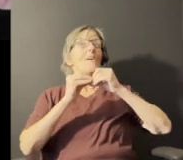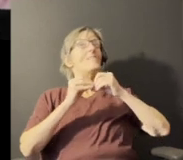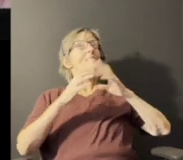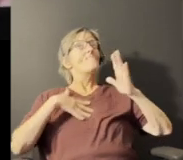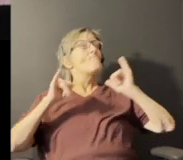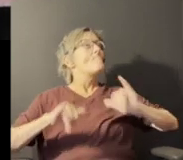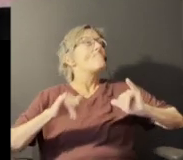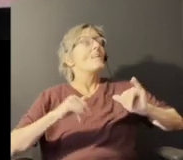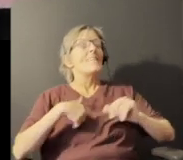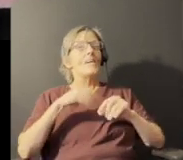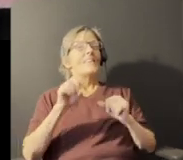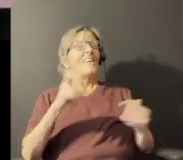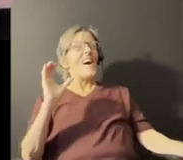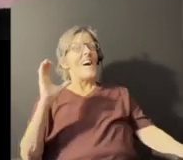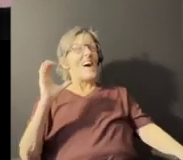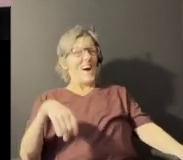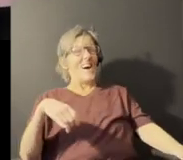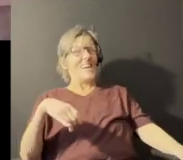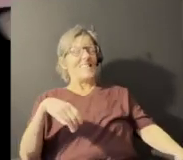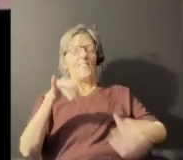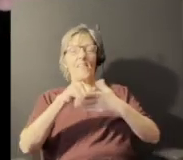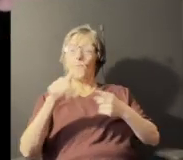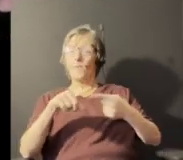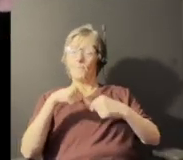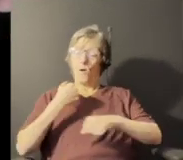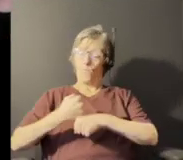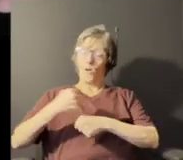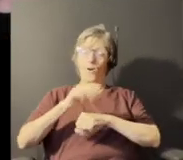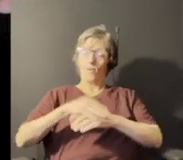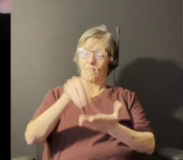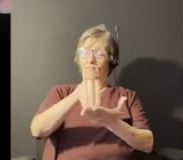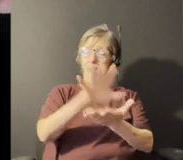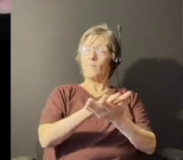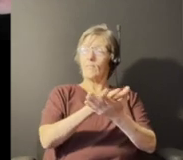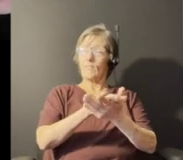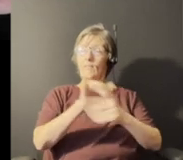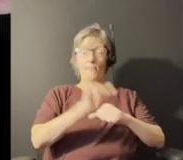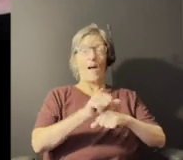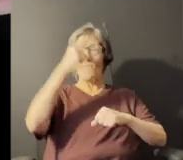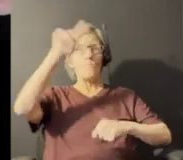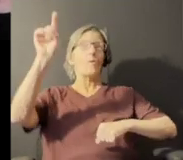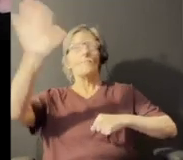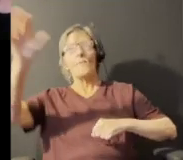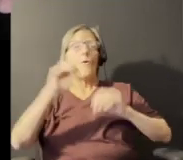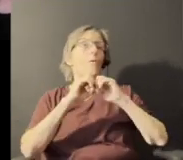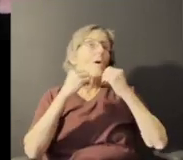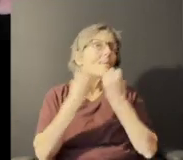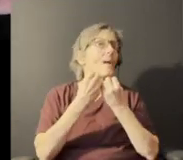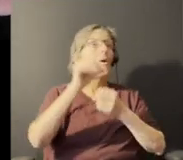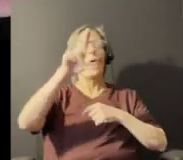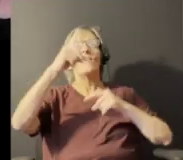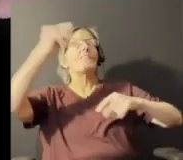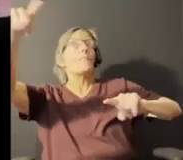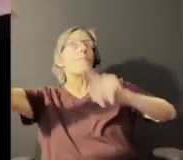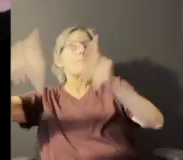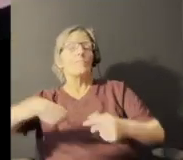in a lot of ways, but it's also very odd because when I'm working in a documentary capacity for an organization